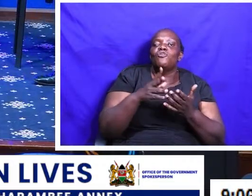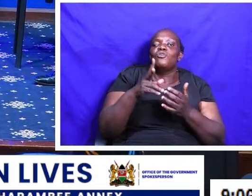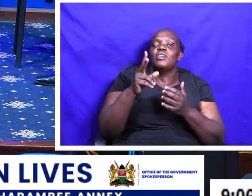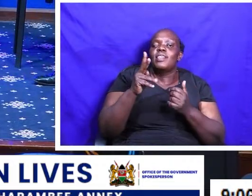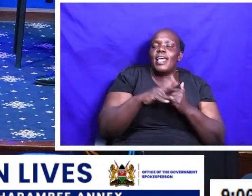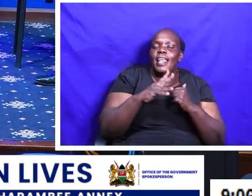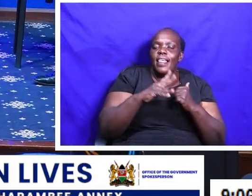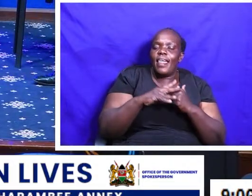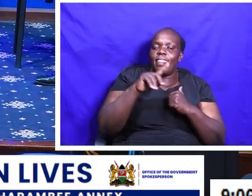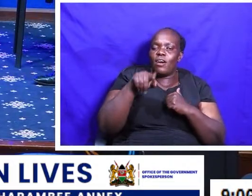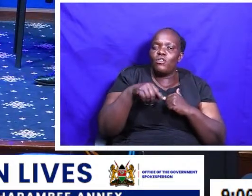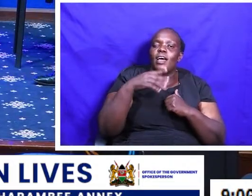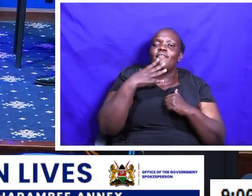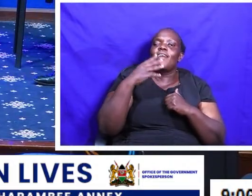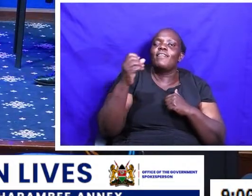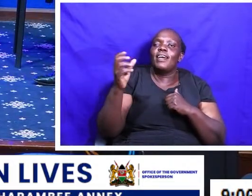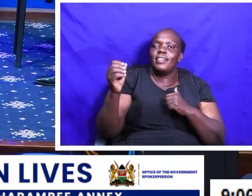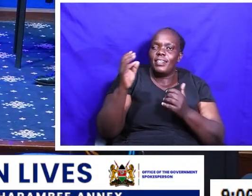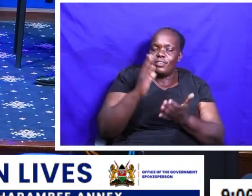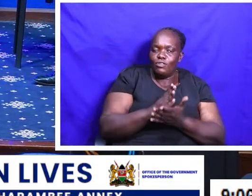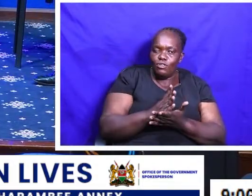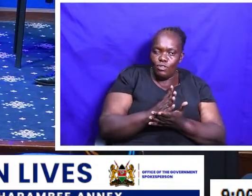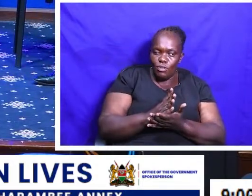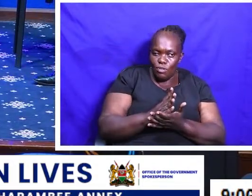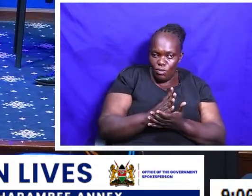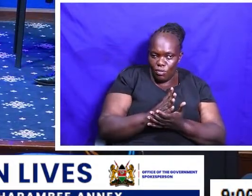of 79,500